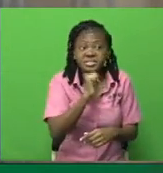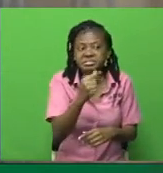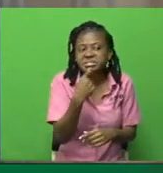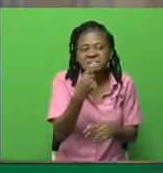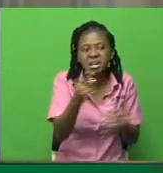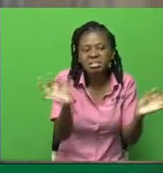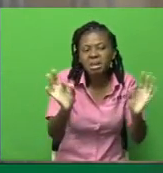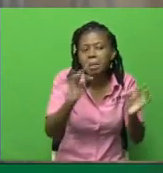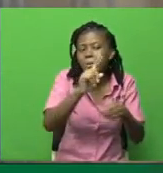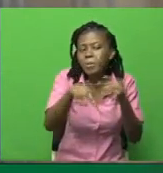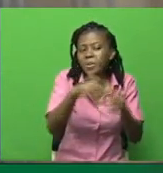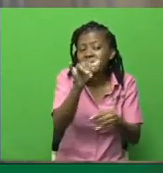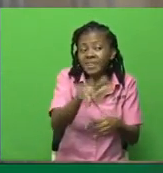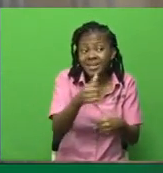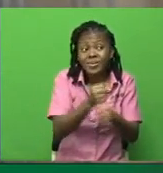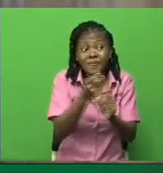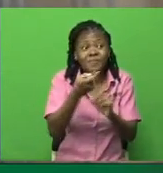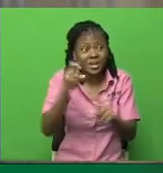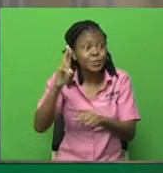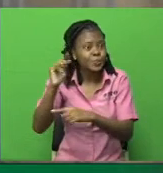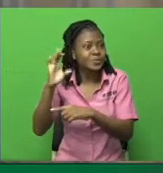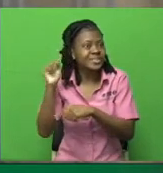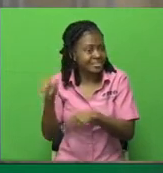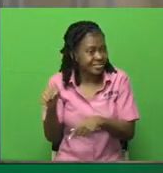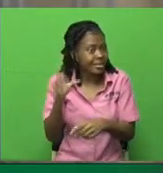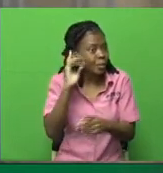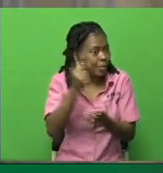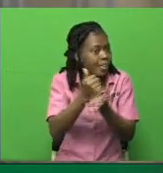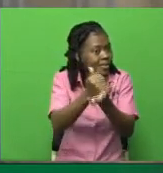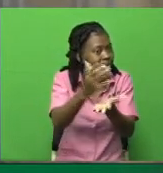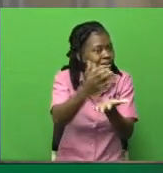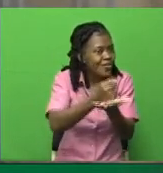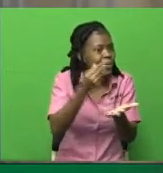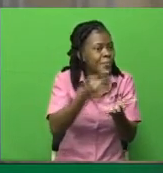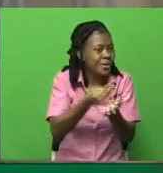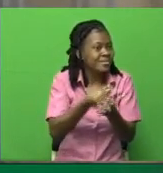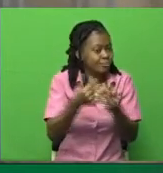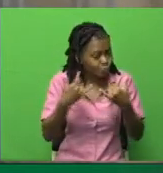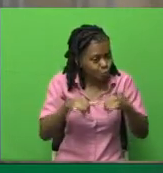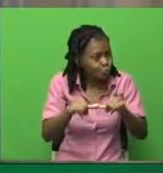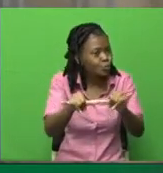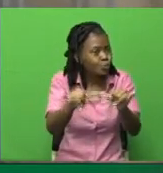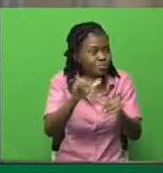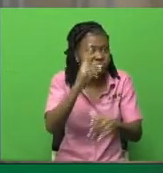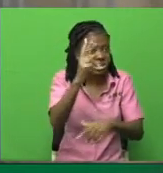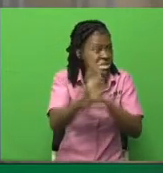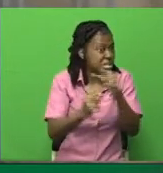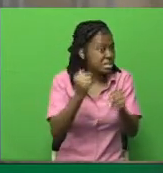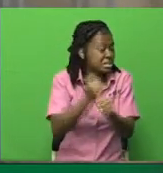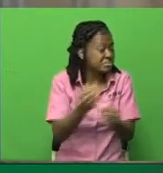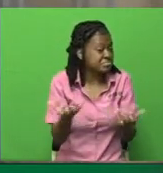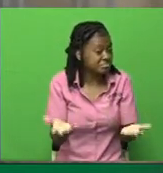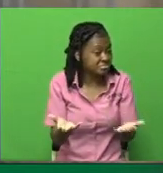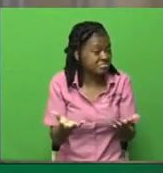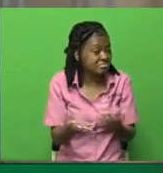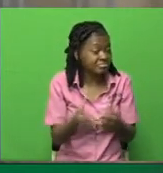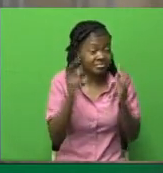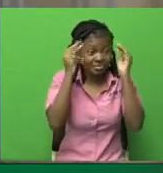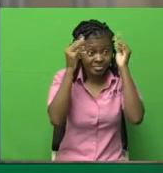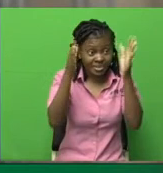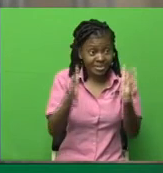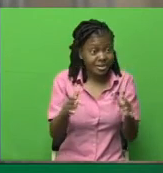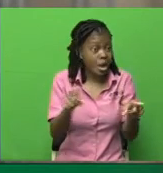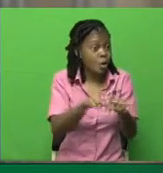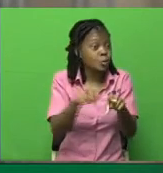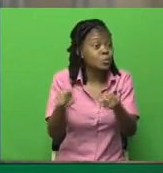and which will contribute in keeping output of gas up over the next three years the minister also made much of the